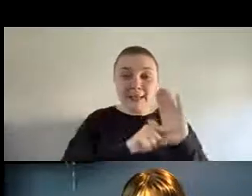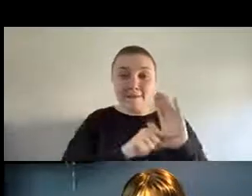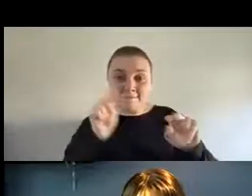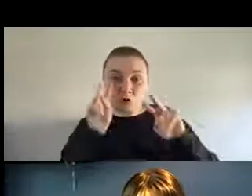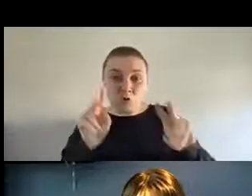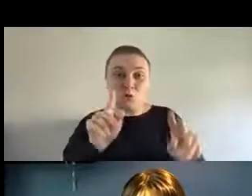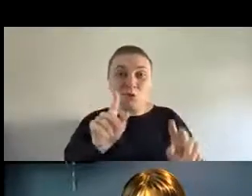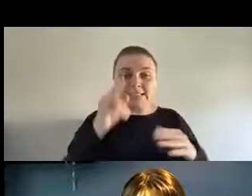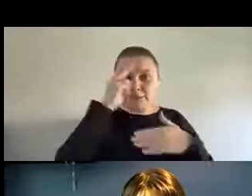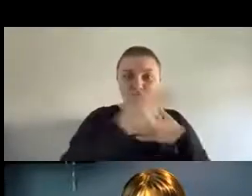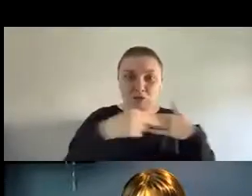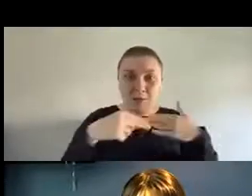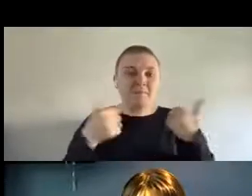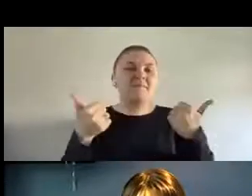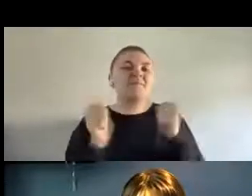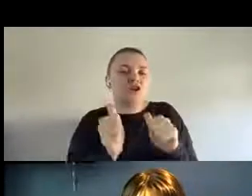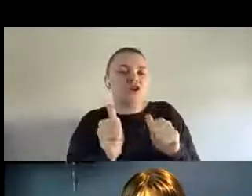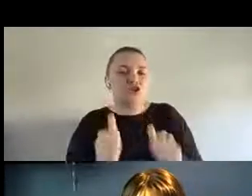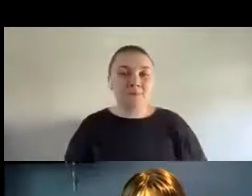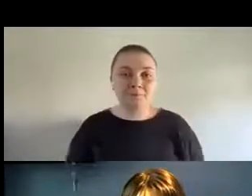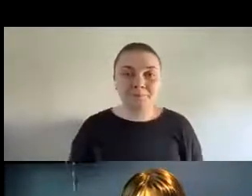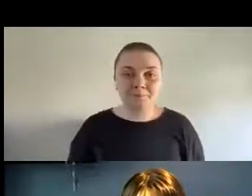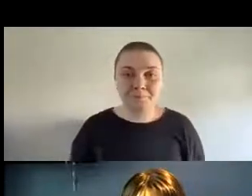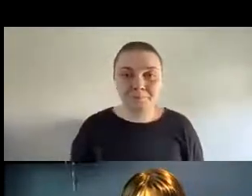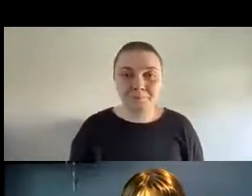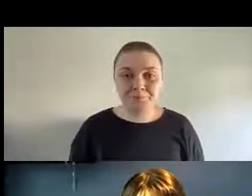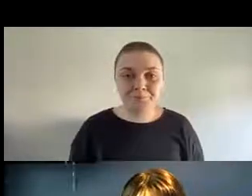can harm us.